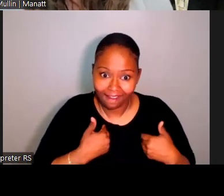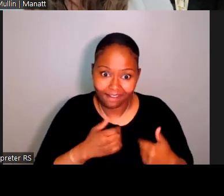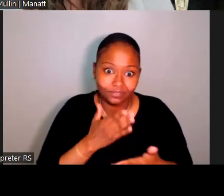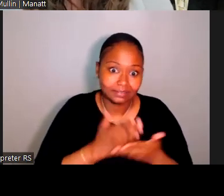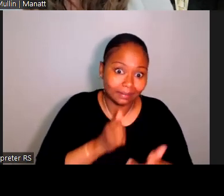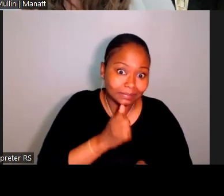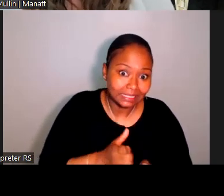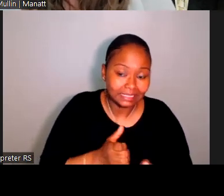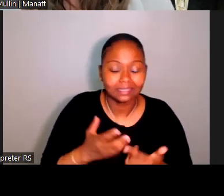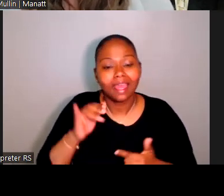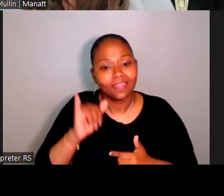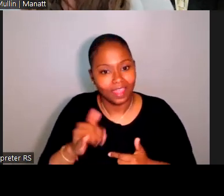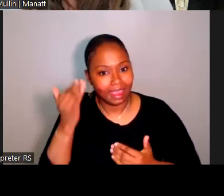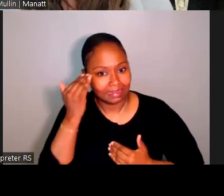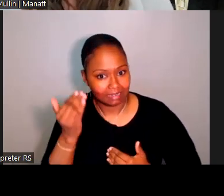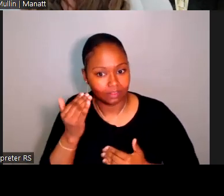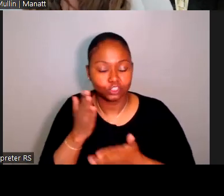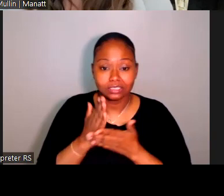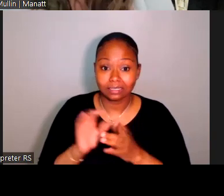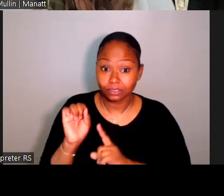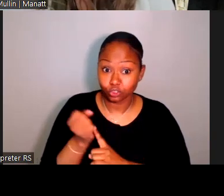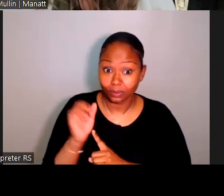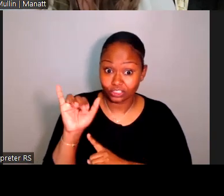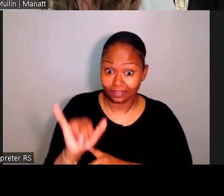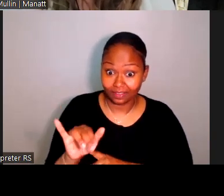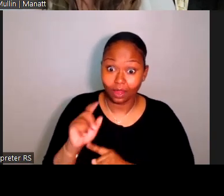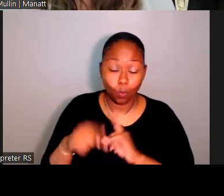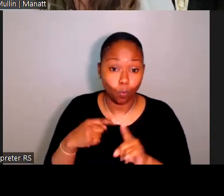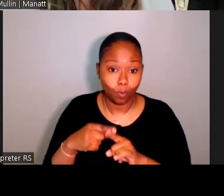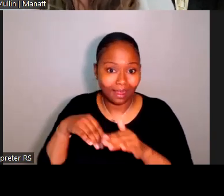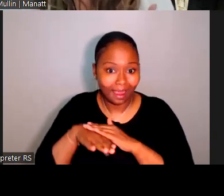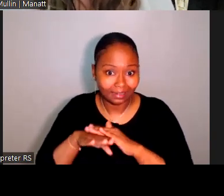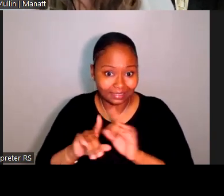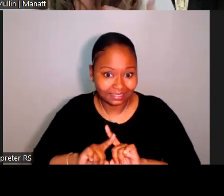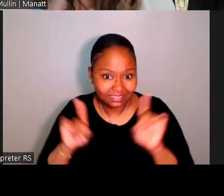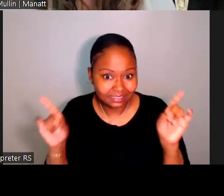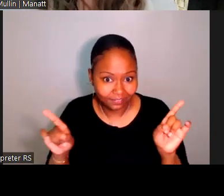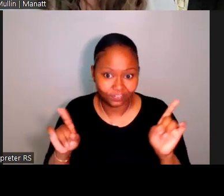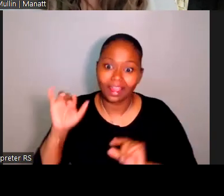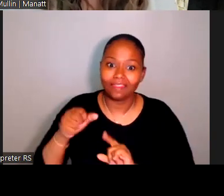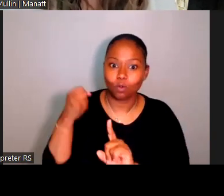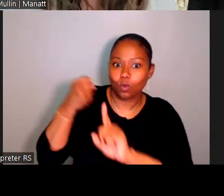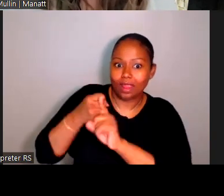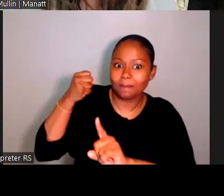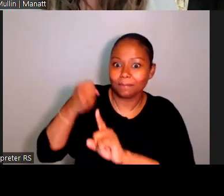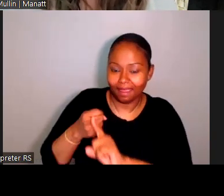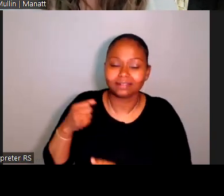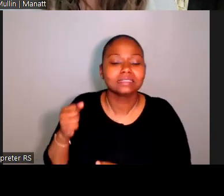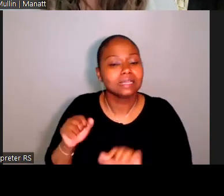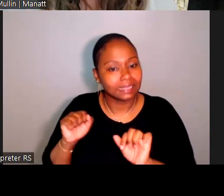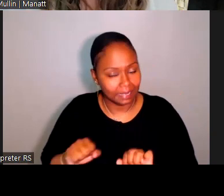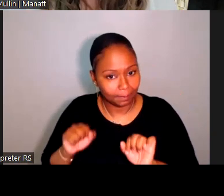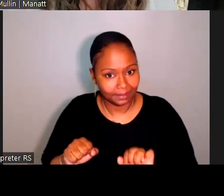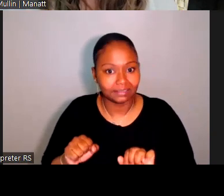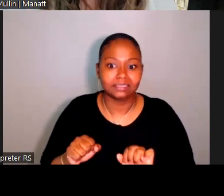This is acknowledging that there may be situations like that where access is a little bit different, and that may just impact the ability to follow the same